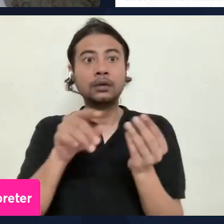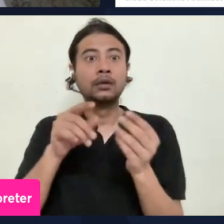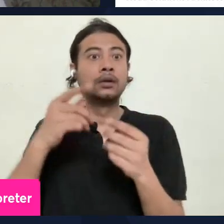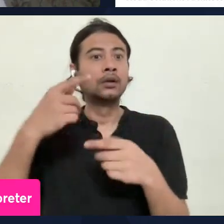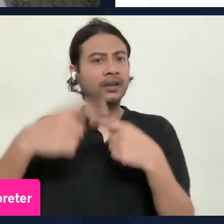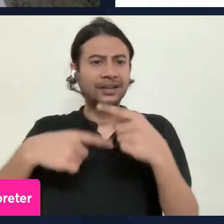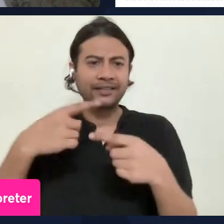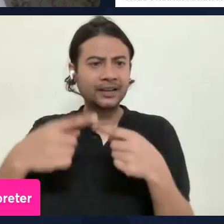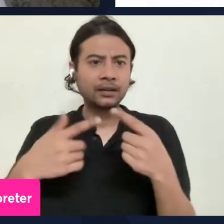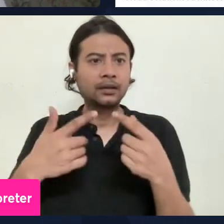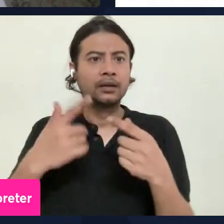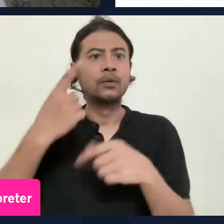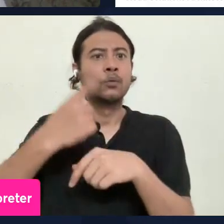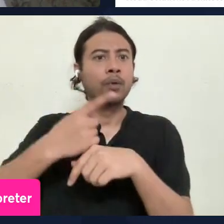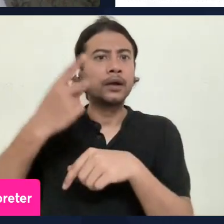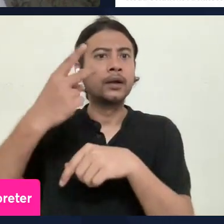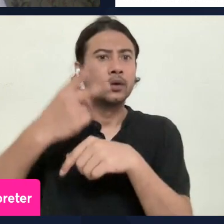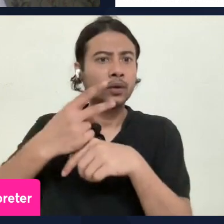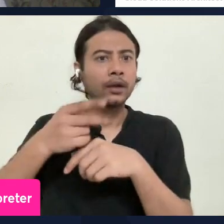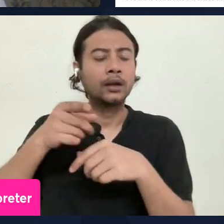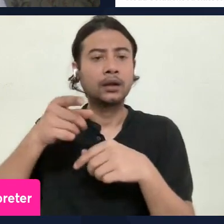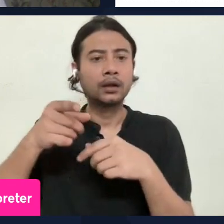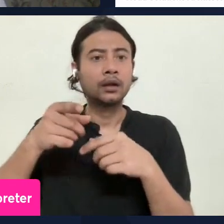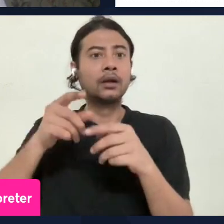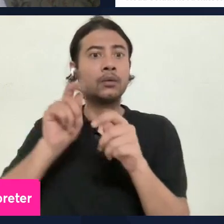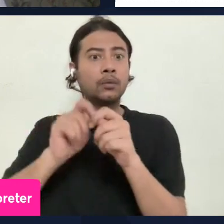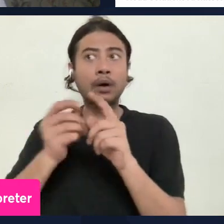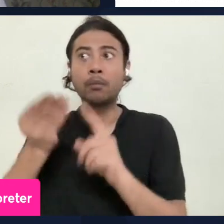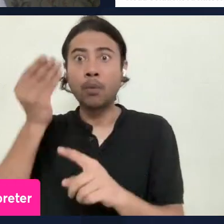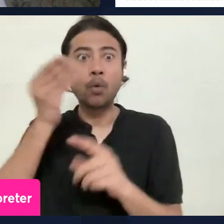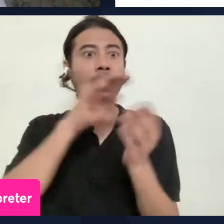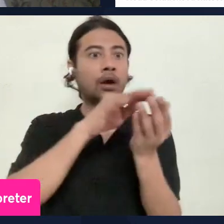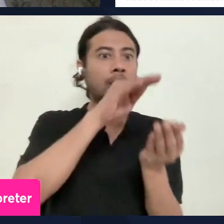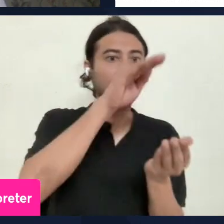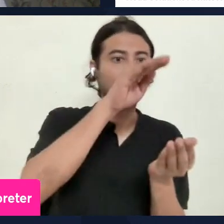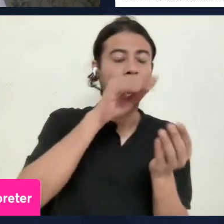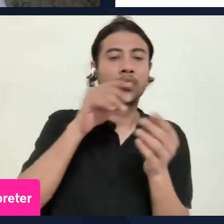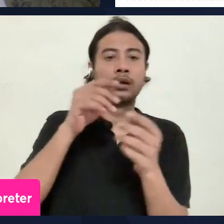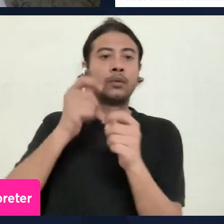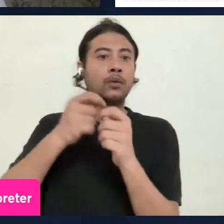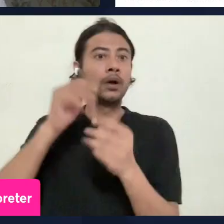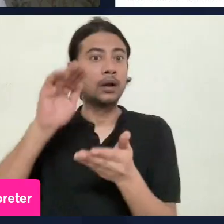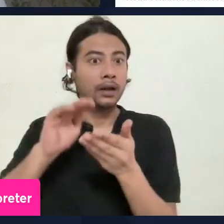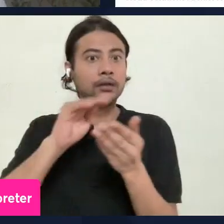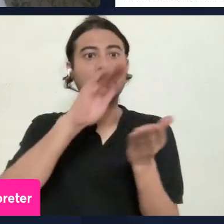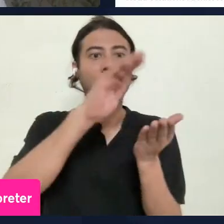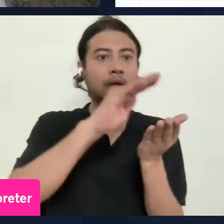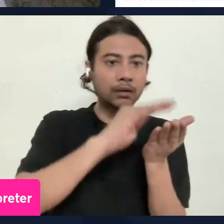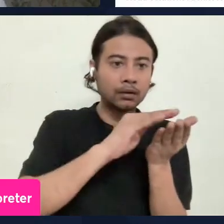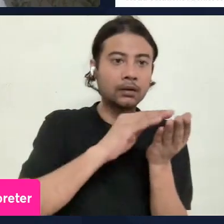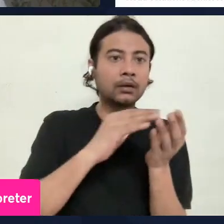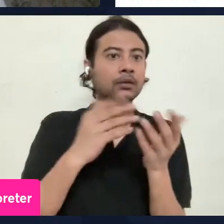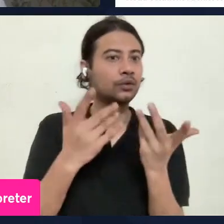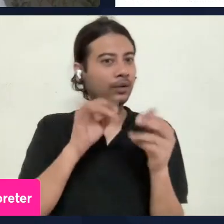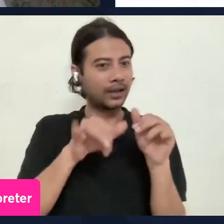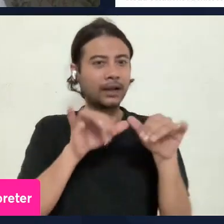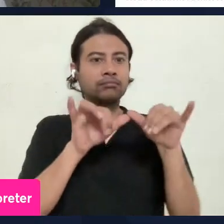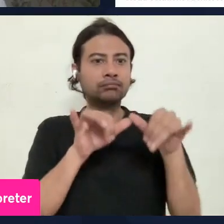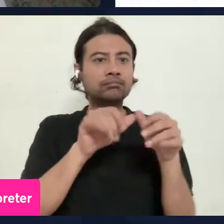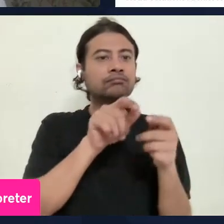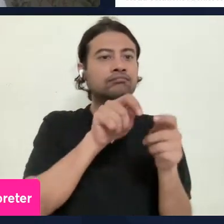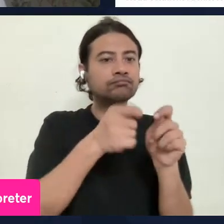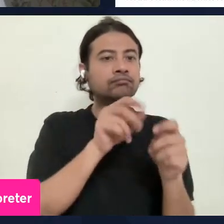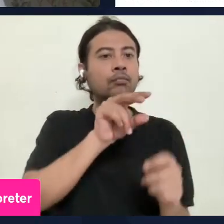up, you can scale it down, you can optimize for performance. And the natural byproduct of